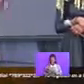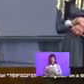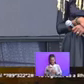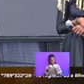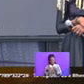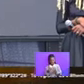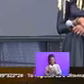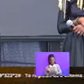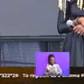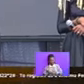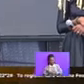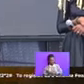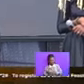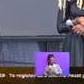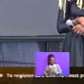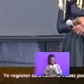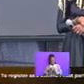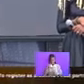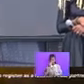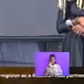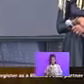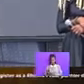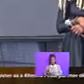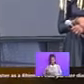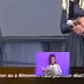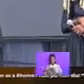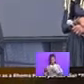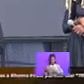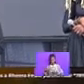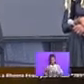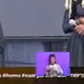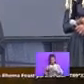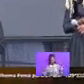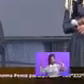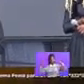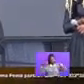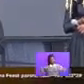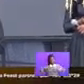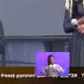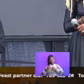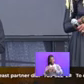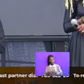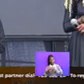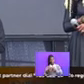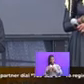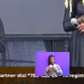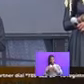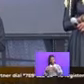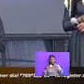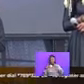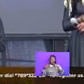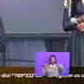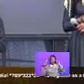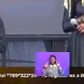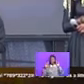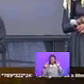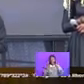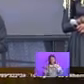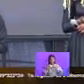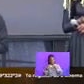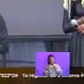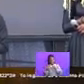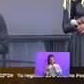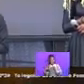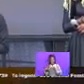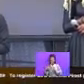entire Anglican Church in that region was hosting me in a crusade and uh and I was declaring and